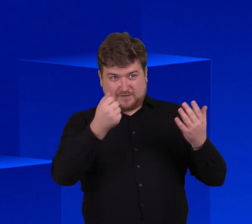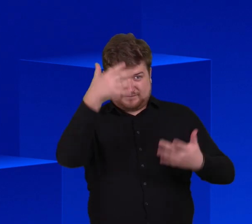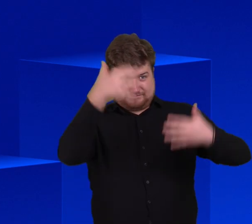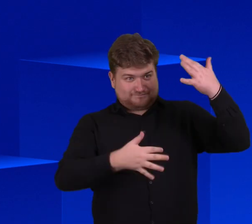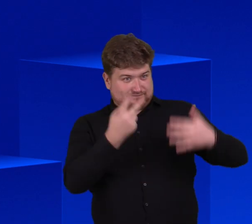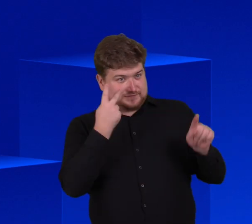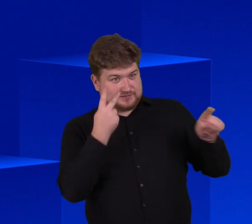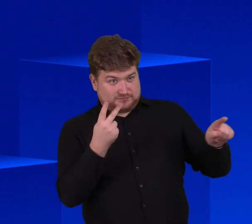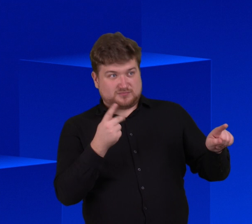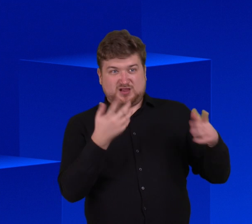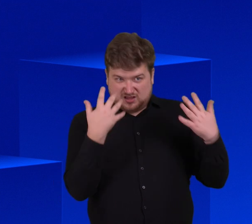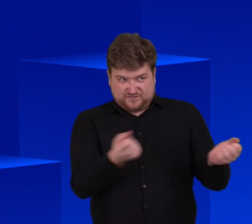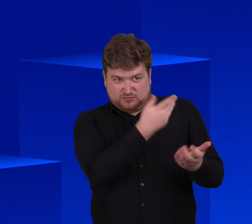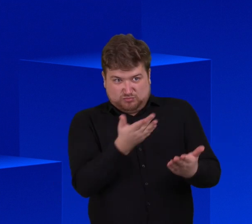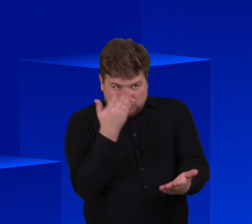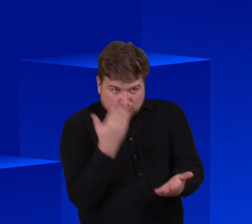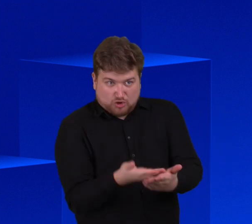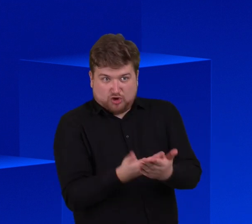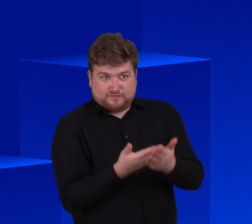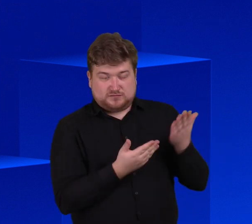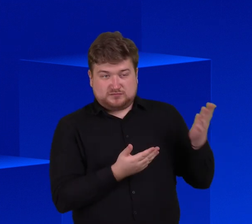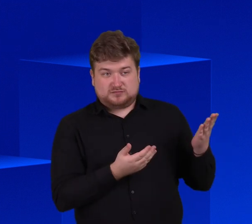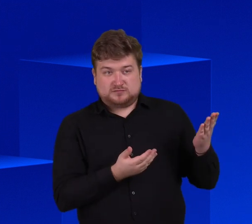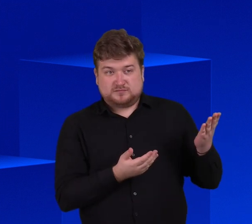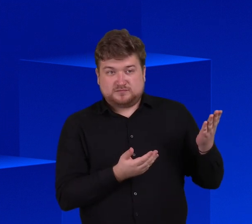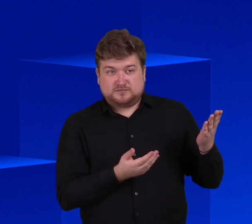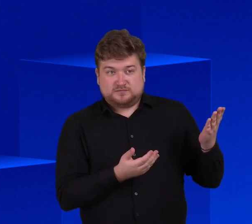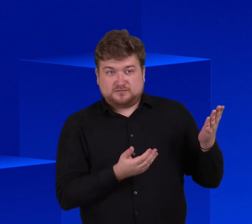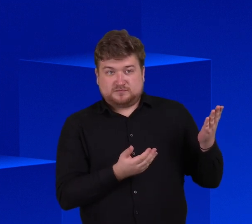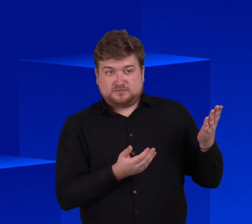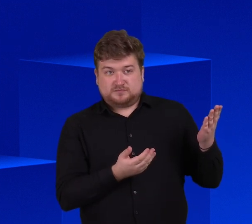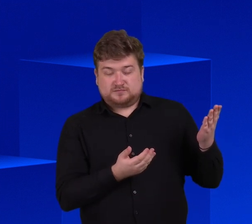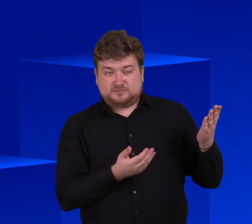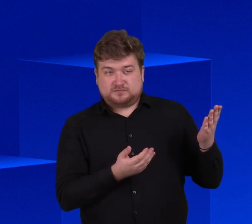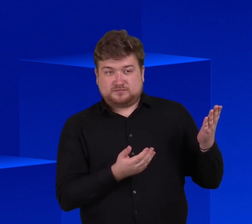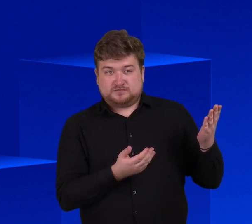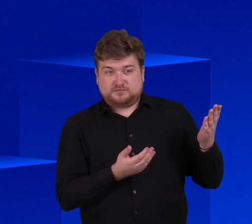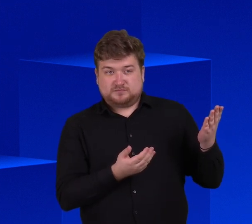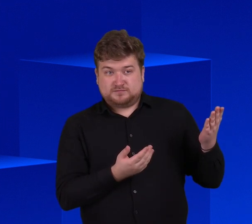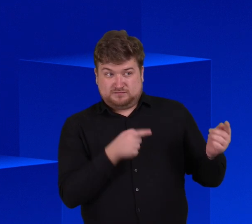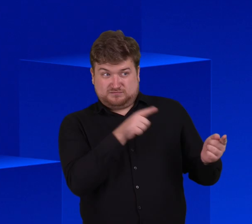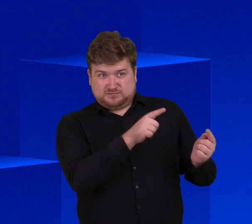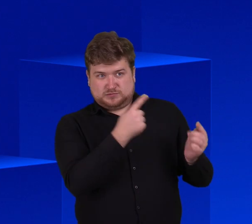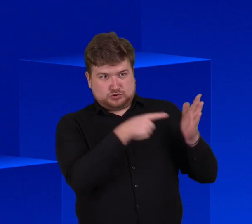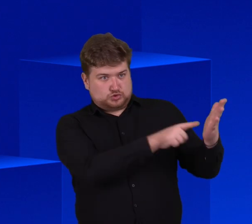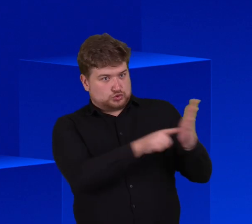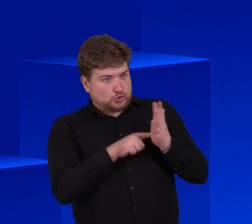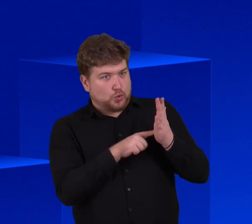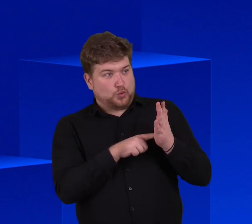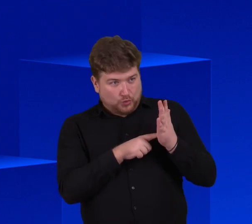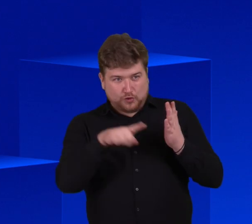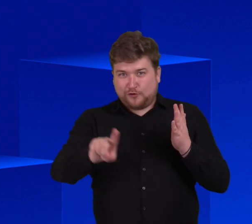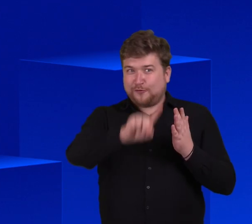place-based approach, so territorial approach to different policies, not only the cohesion policy, but also in that sense, the